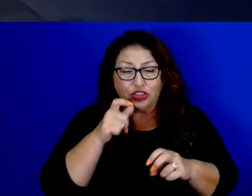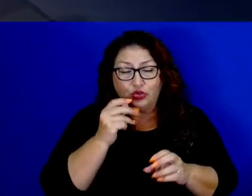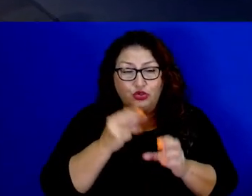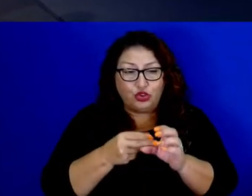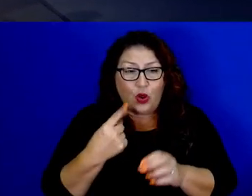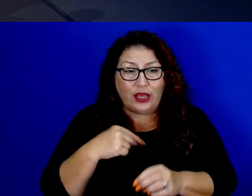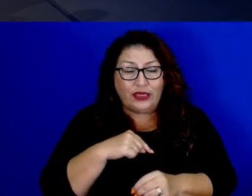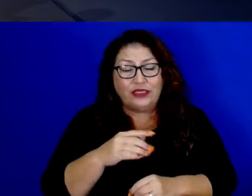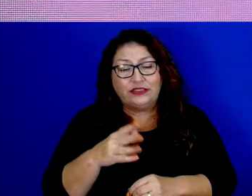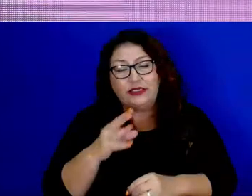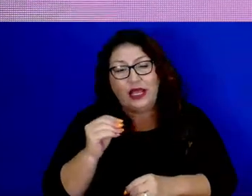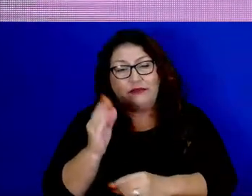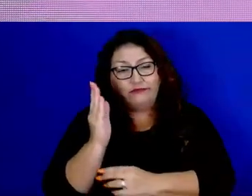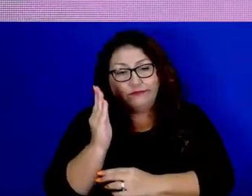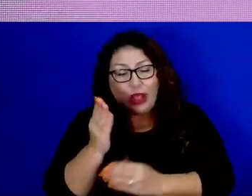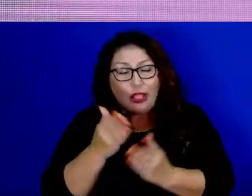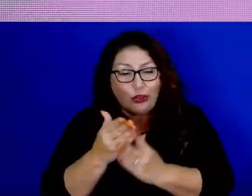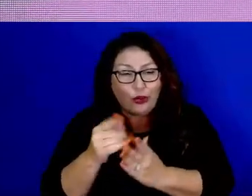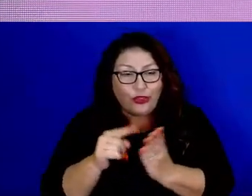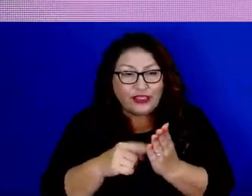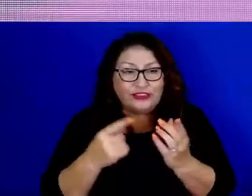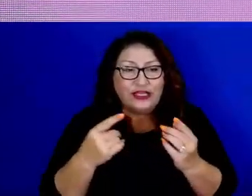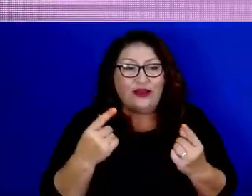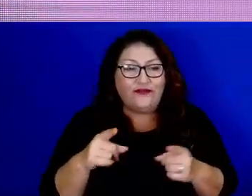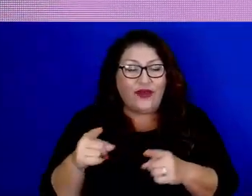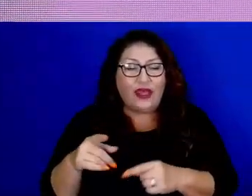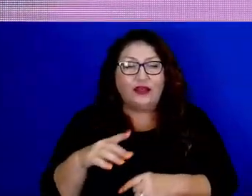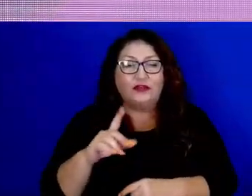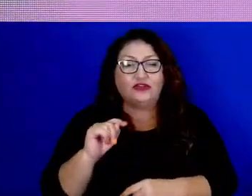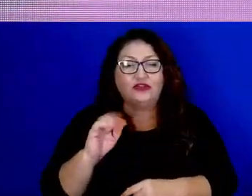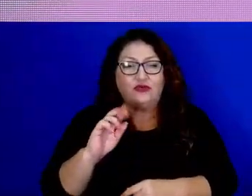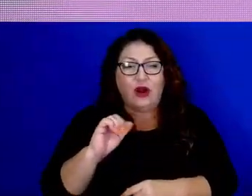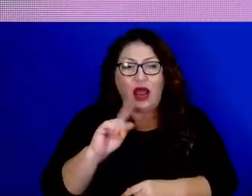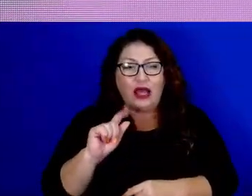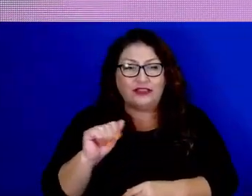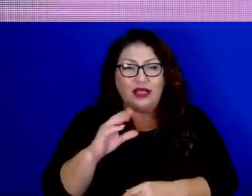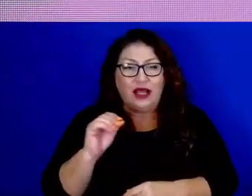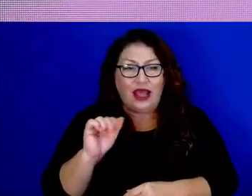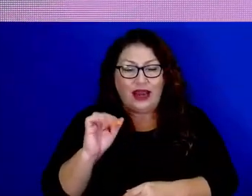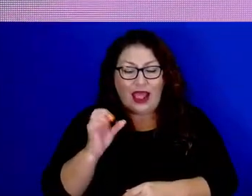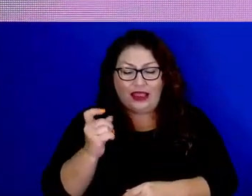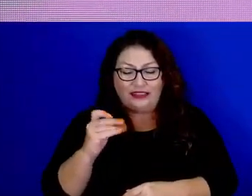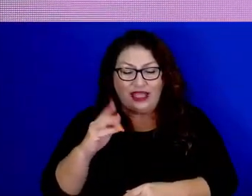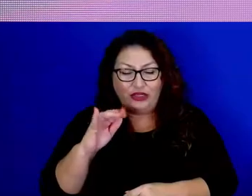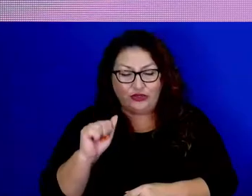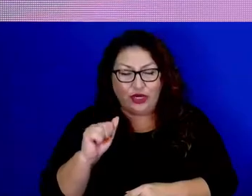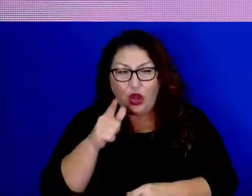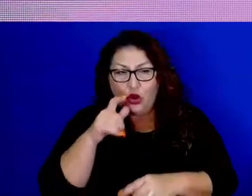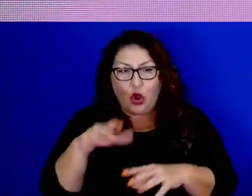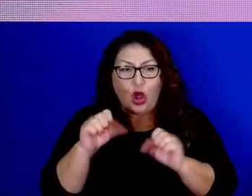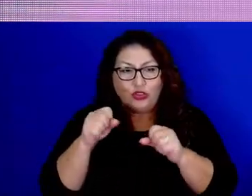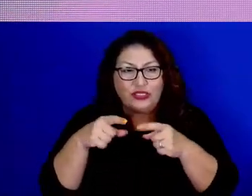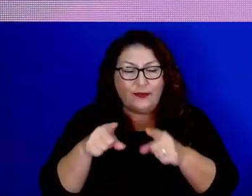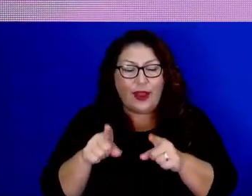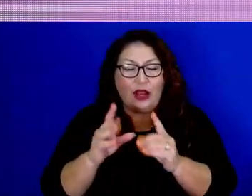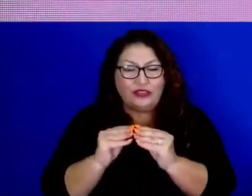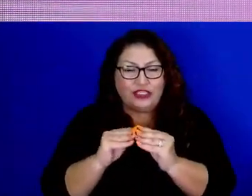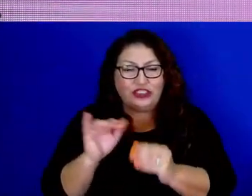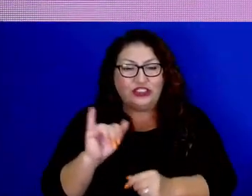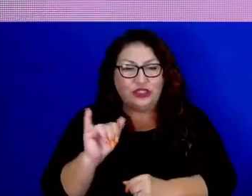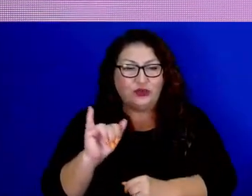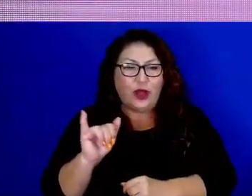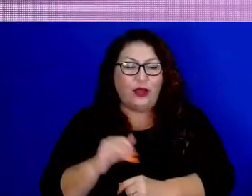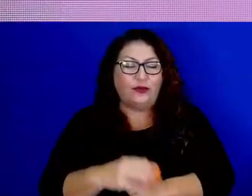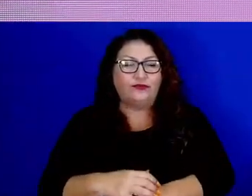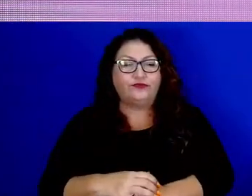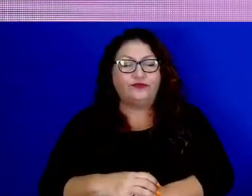this event, to Raza and Alexandrina, who've hosted the parallel sessions as well in Vilnius.